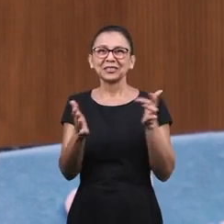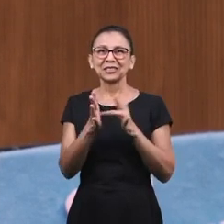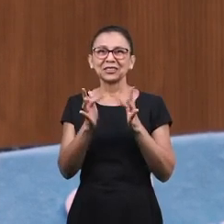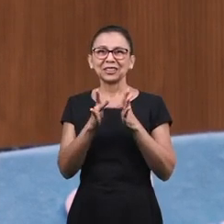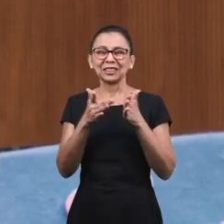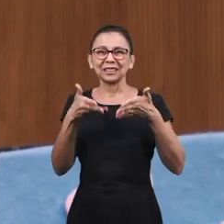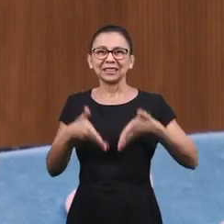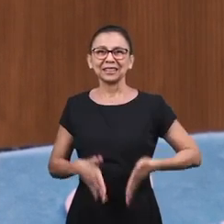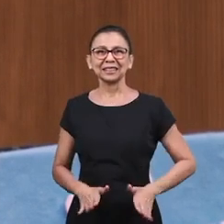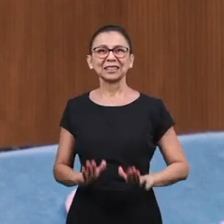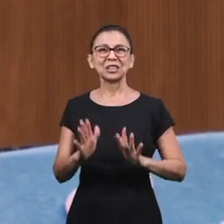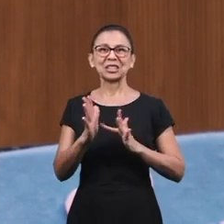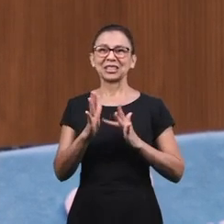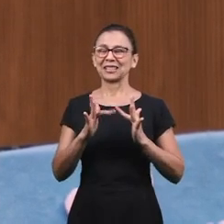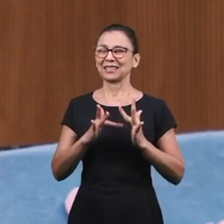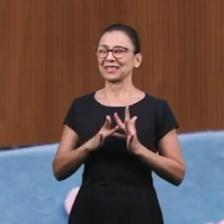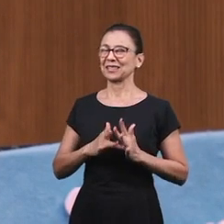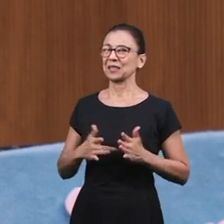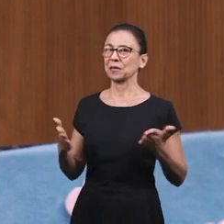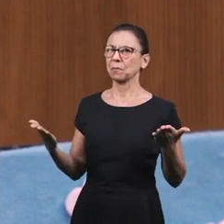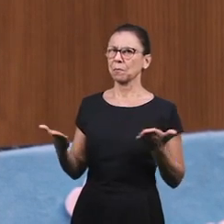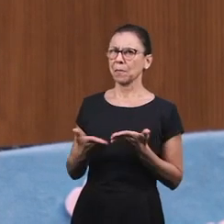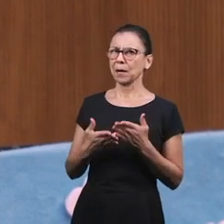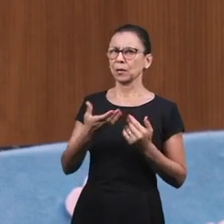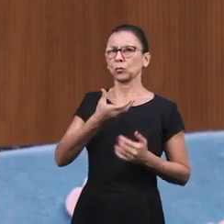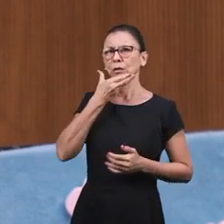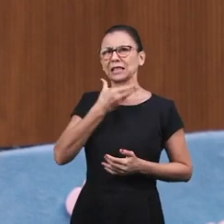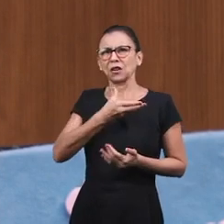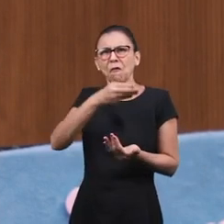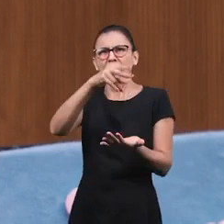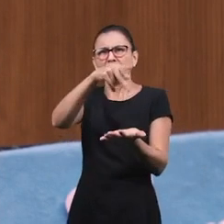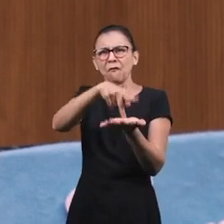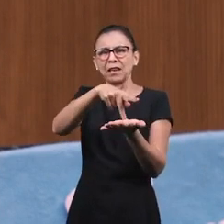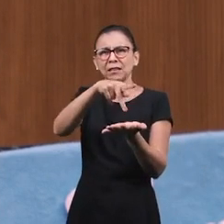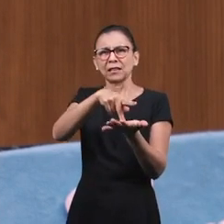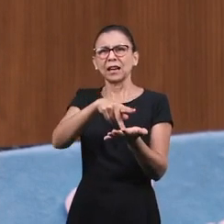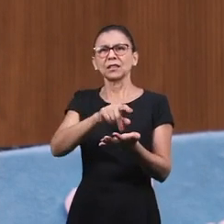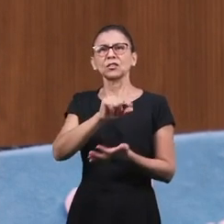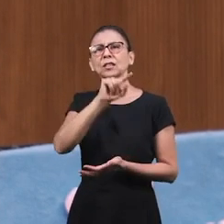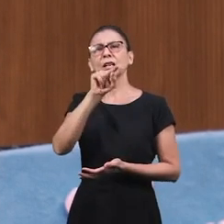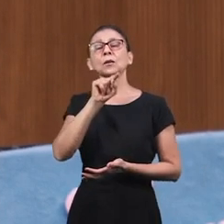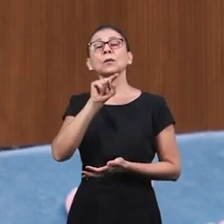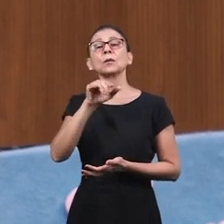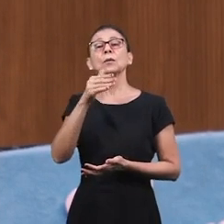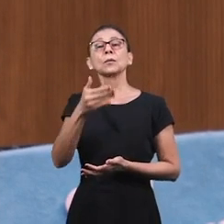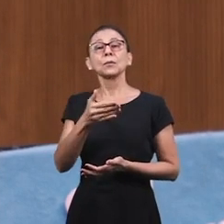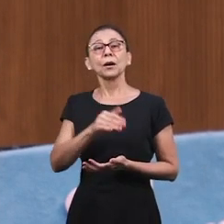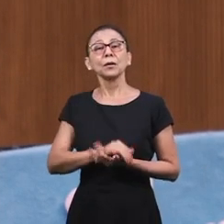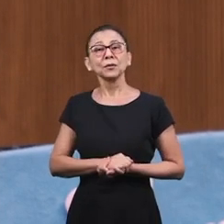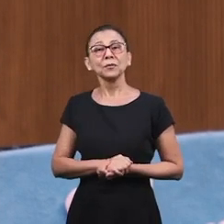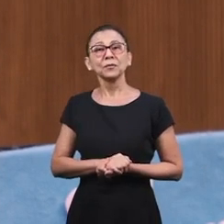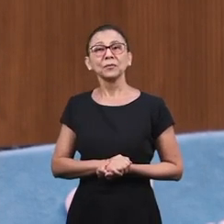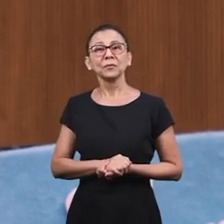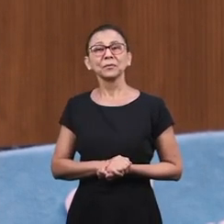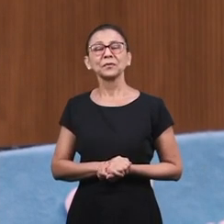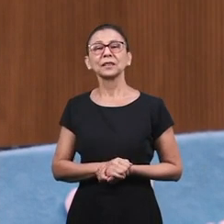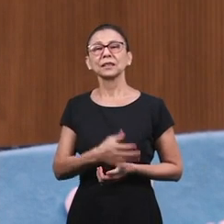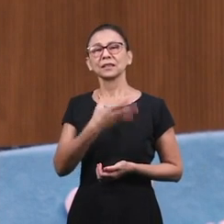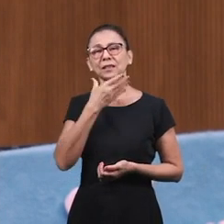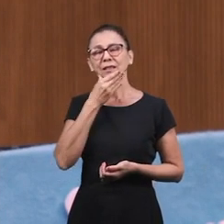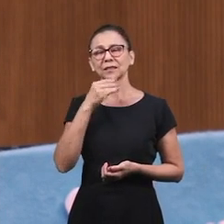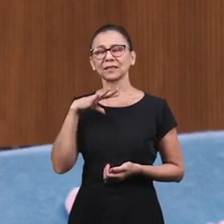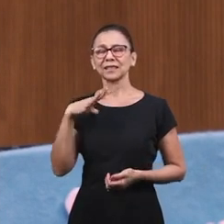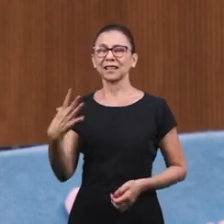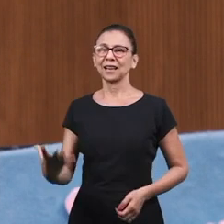But Jesus is teaching us the true Christmas. We must teach this lesson to our children, that the true